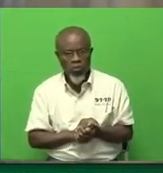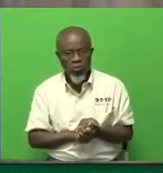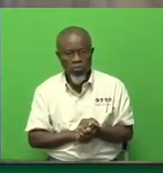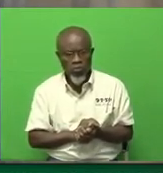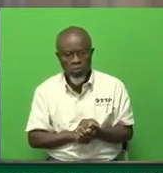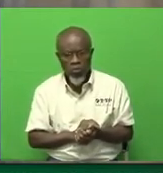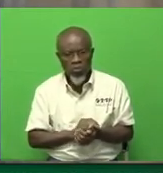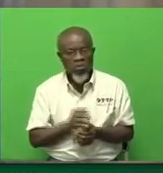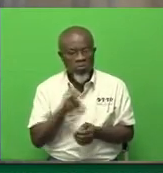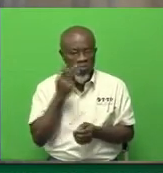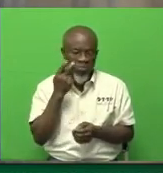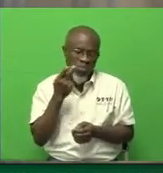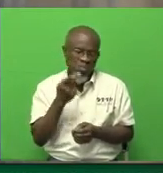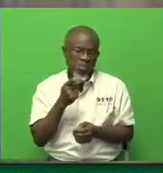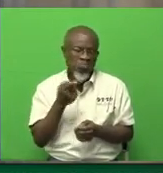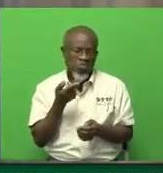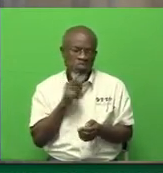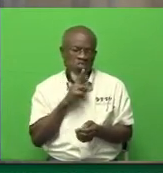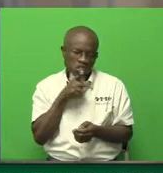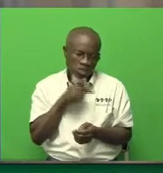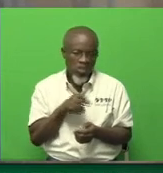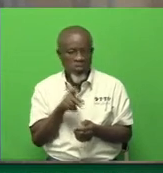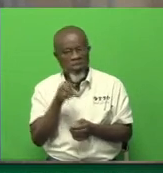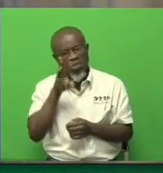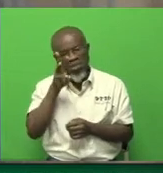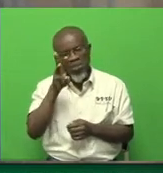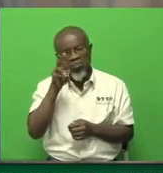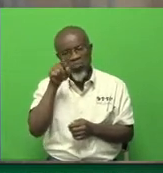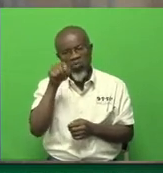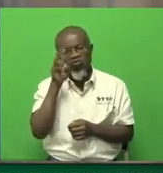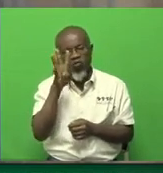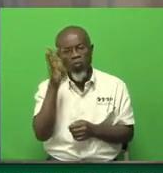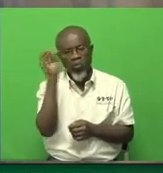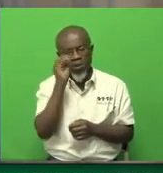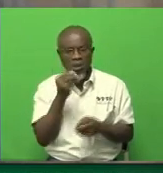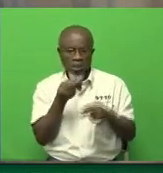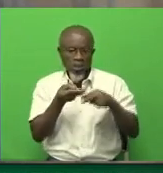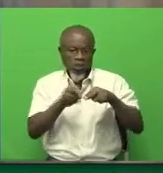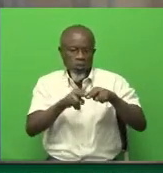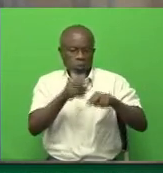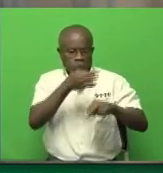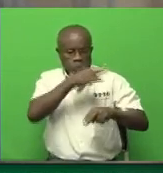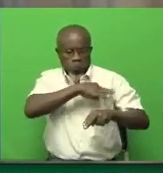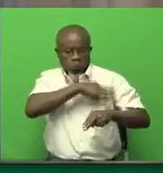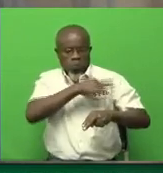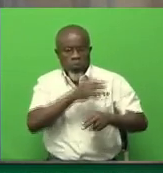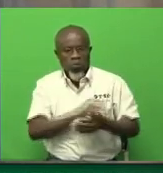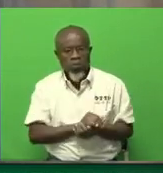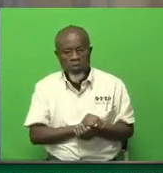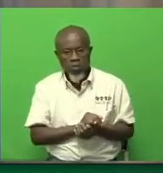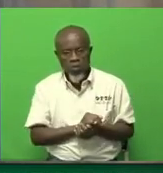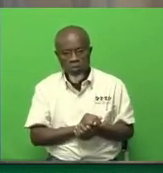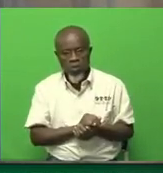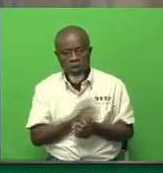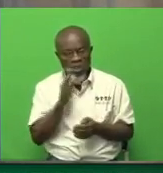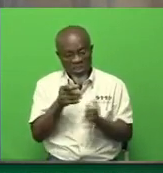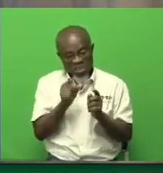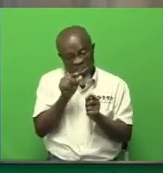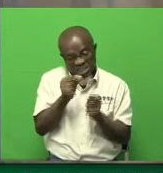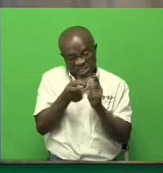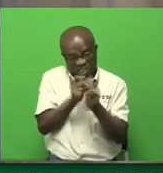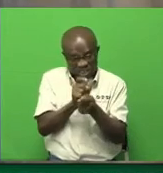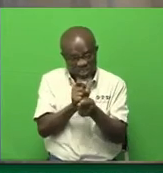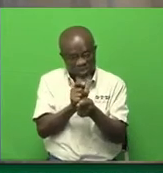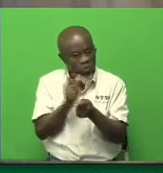so this is 6.4 percent only therefore this changed spt regime will have little or